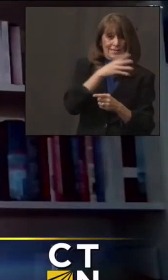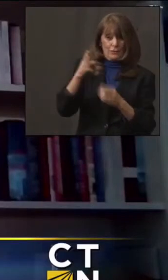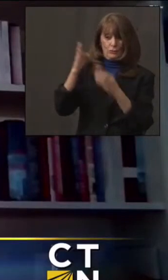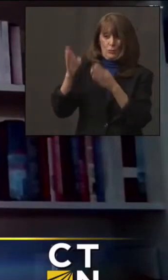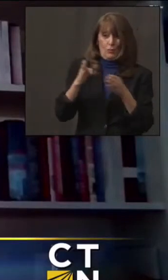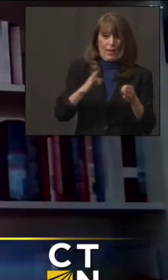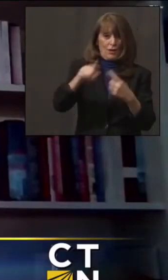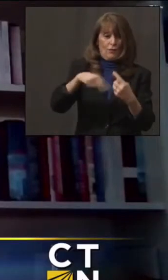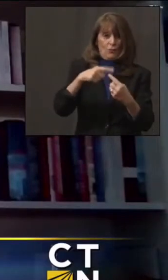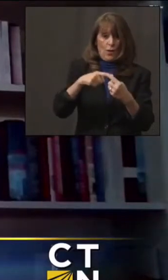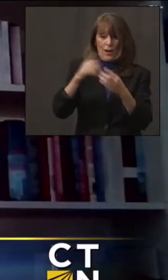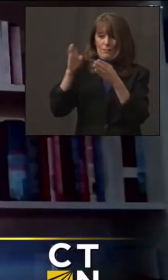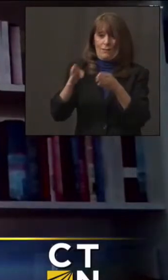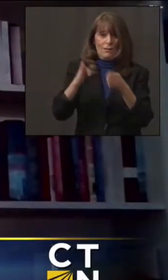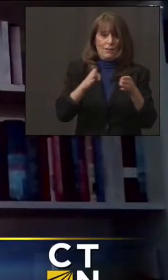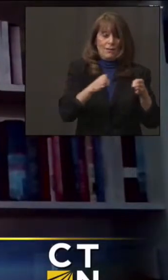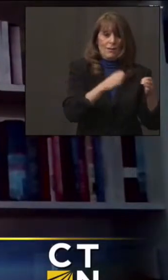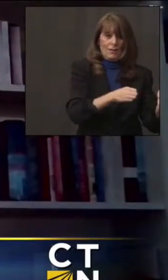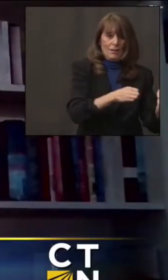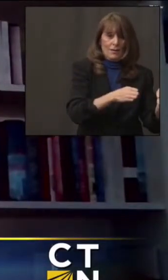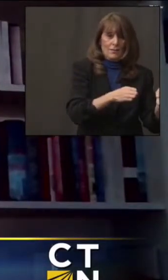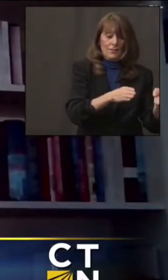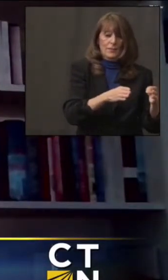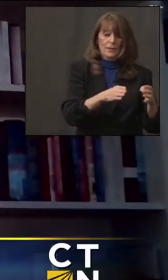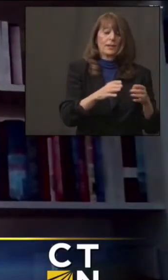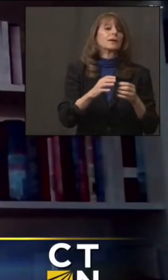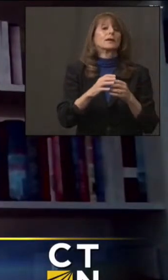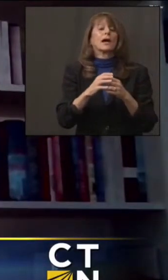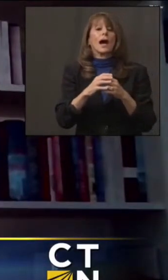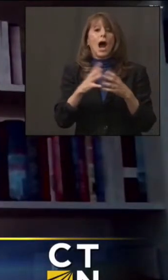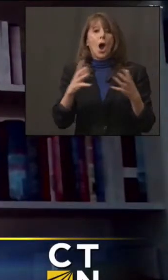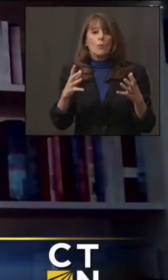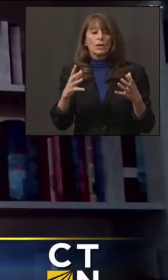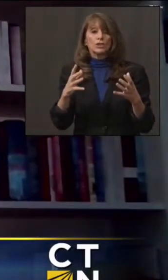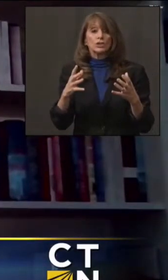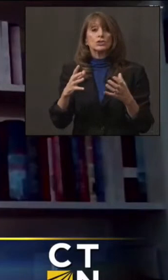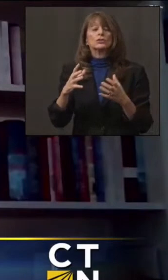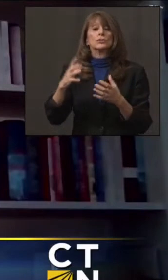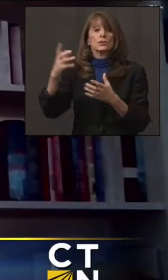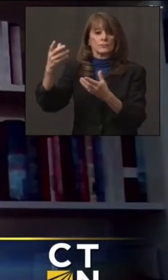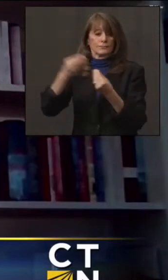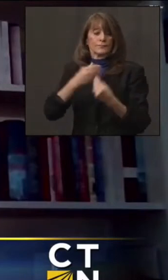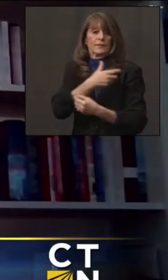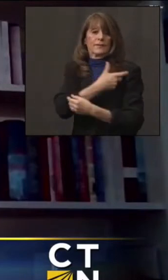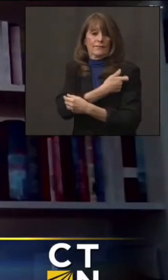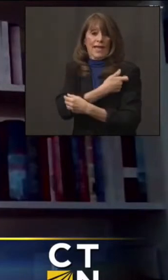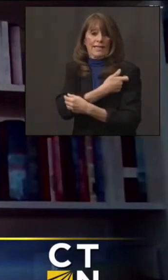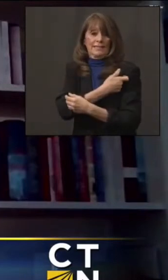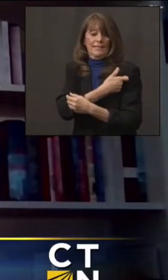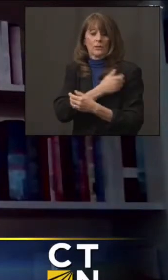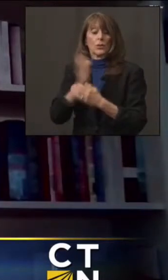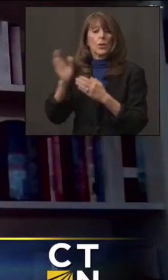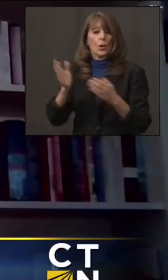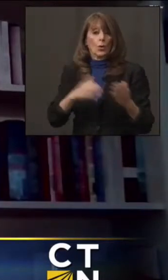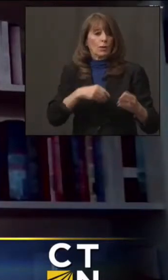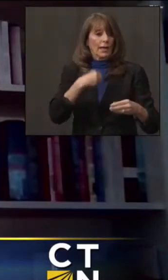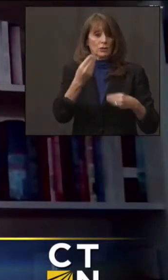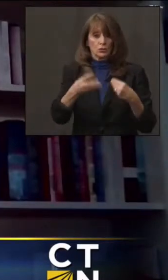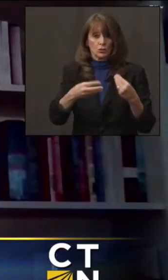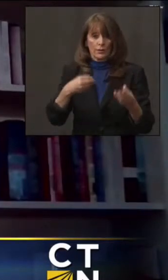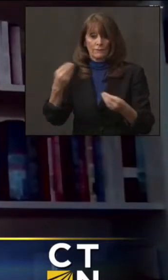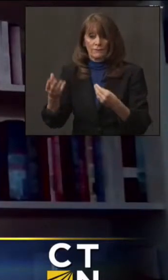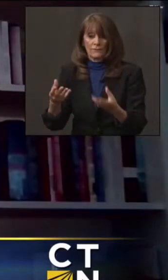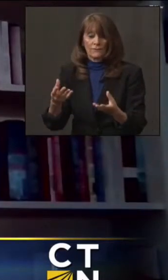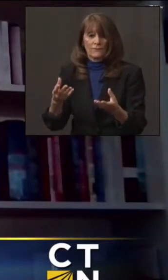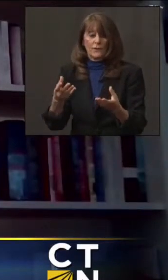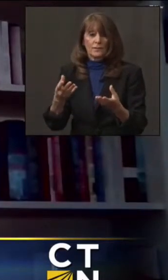actually, right now, the dosage allocation that we have